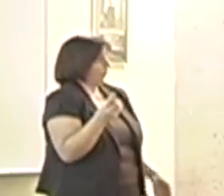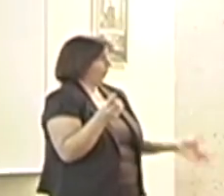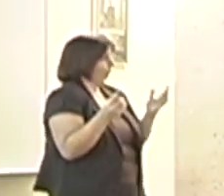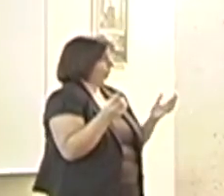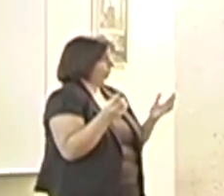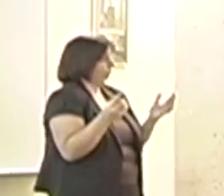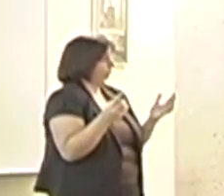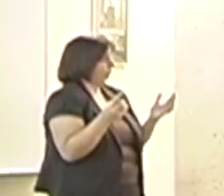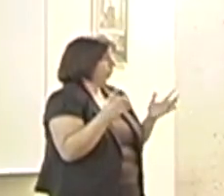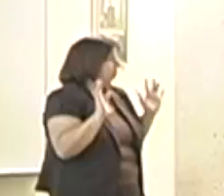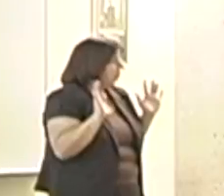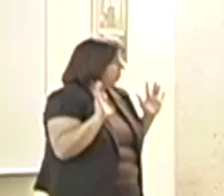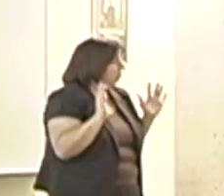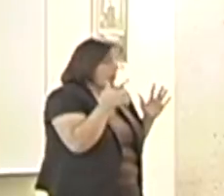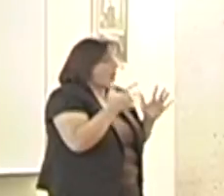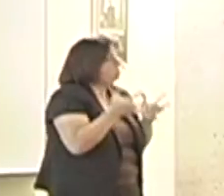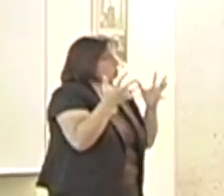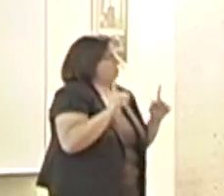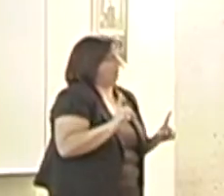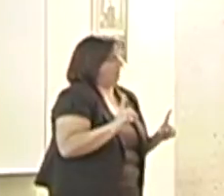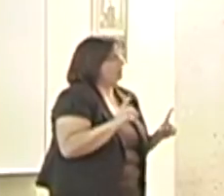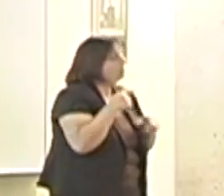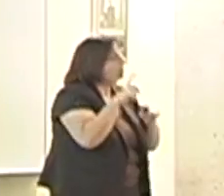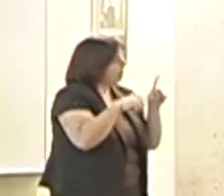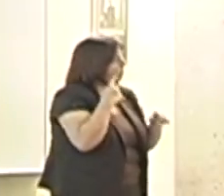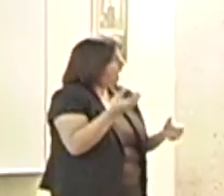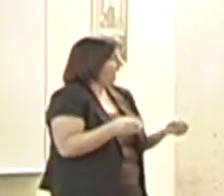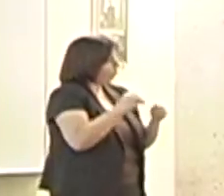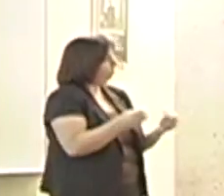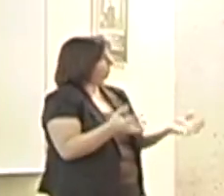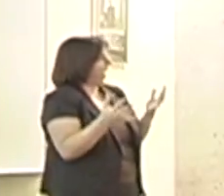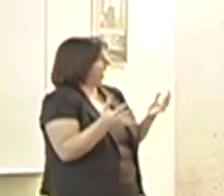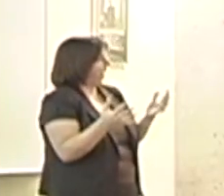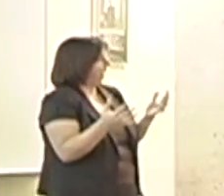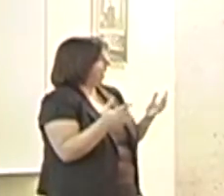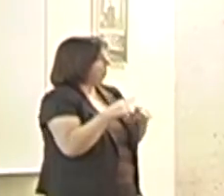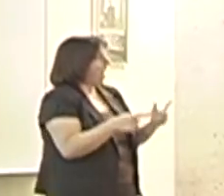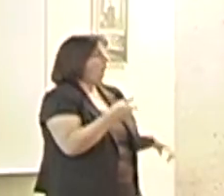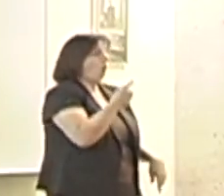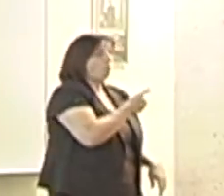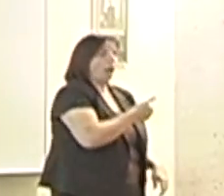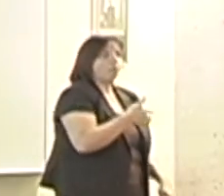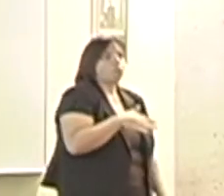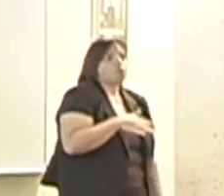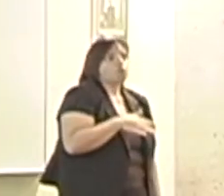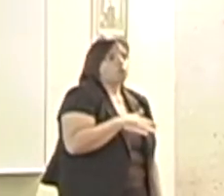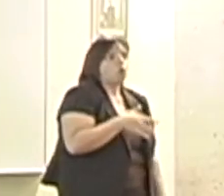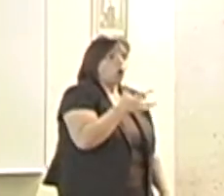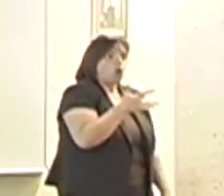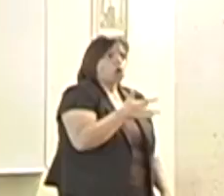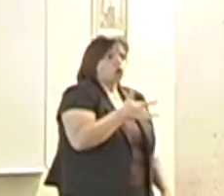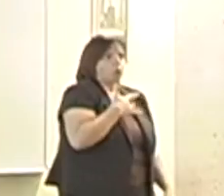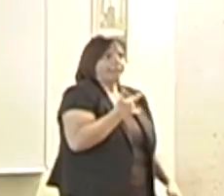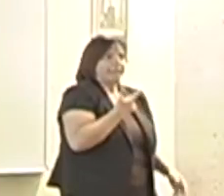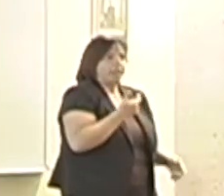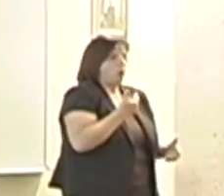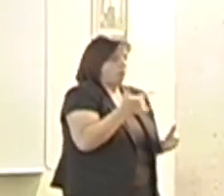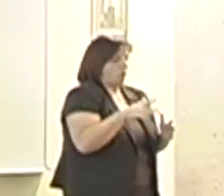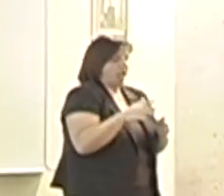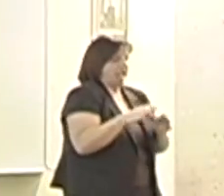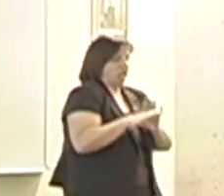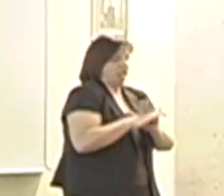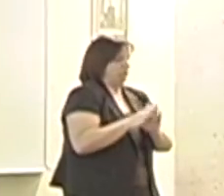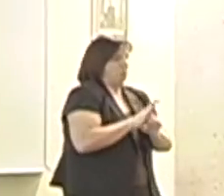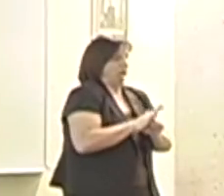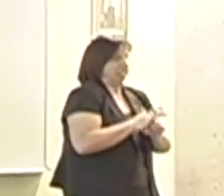20 signs did they ever add in a second hand. So they never basically choose to produce the more iconic, the more transparent